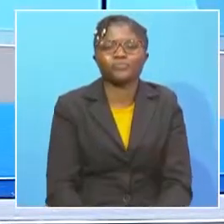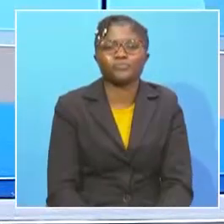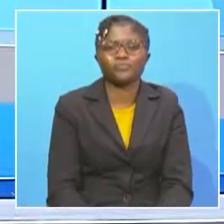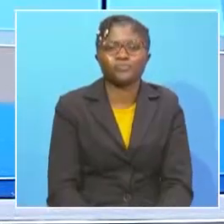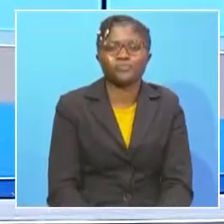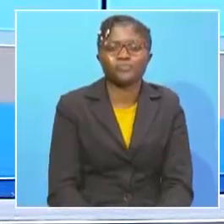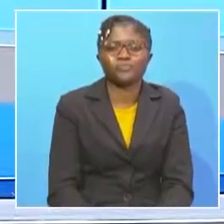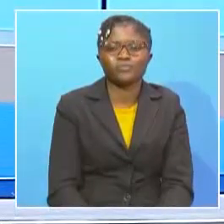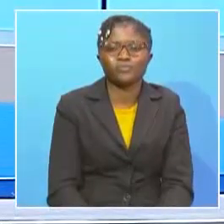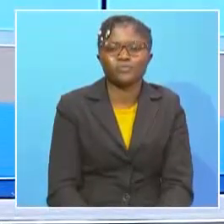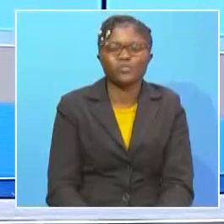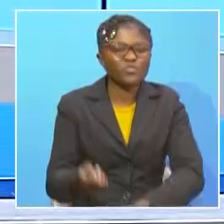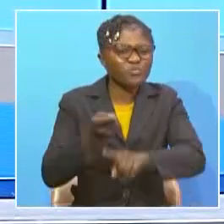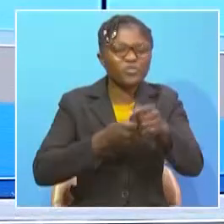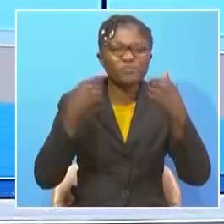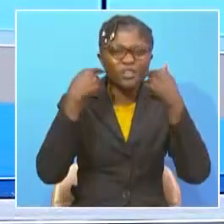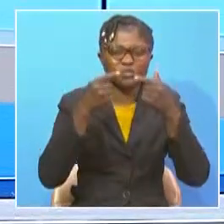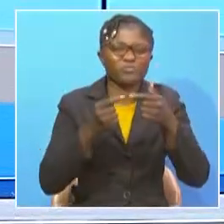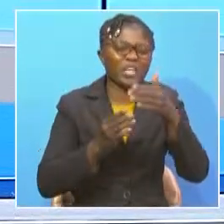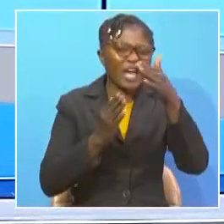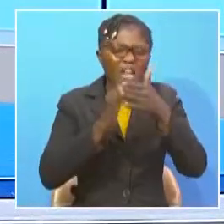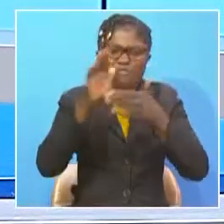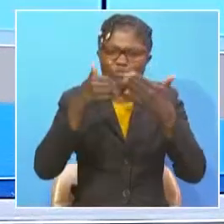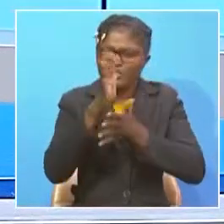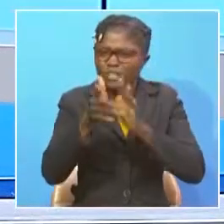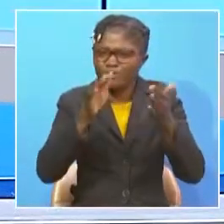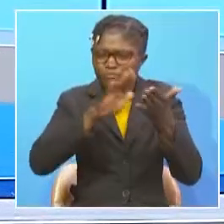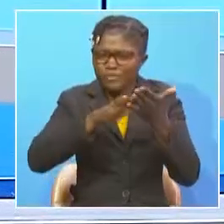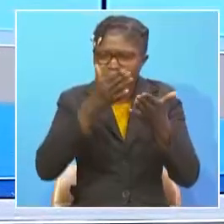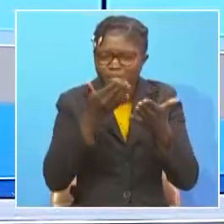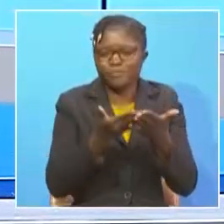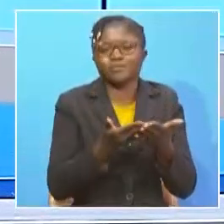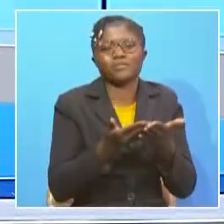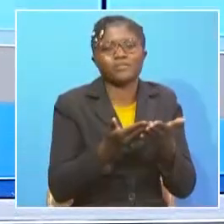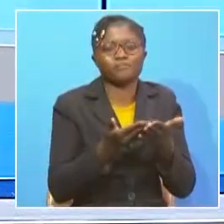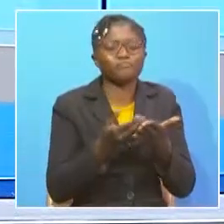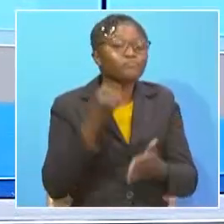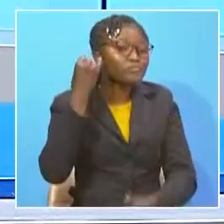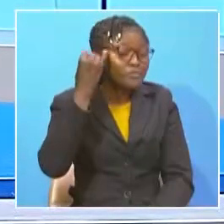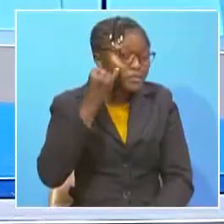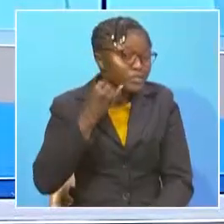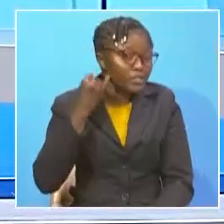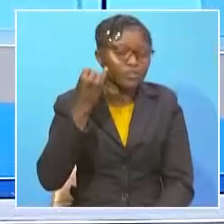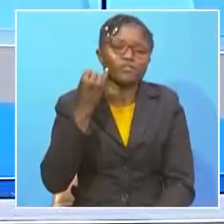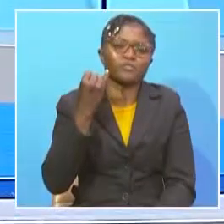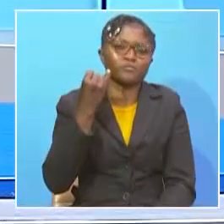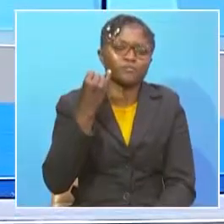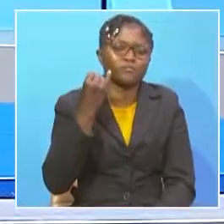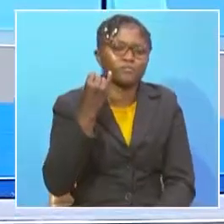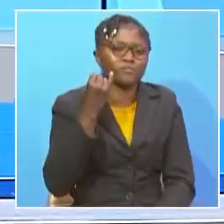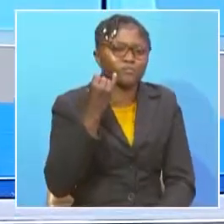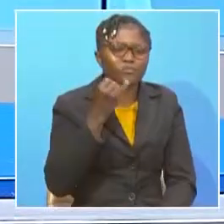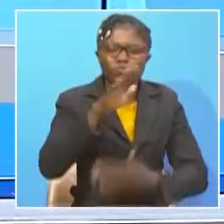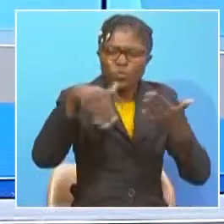Well, that's all we had for you from our news desk. On behalf of my sign language interpreter, Janfa Silionda,